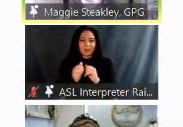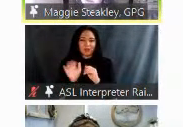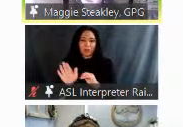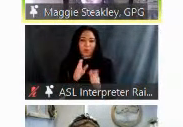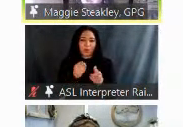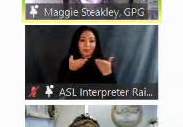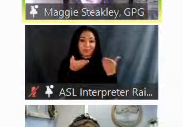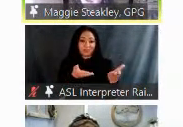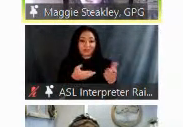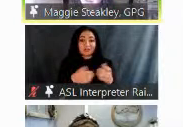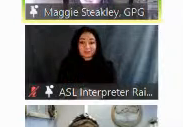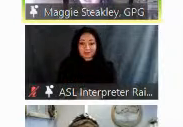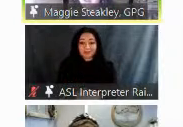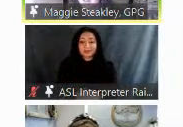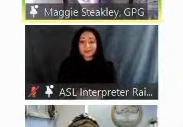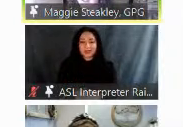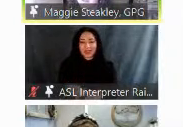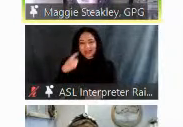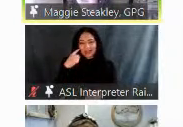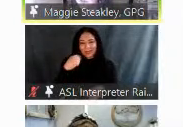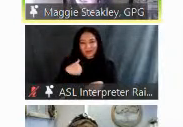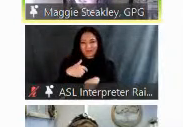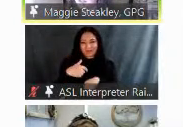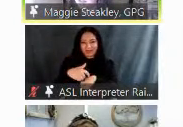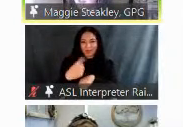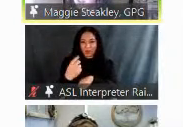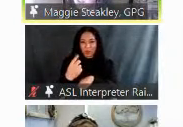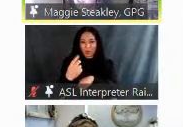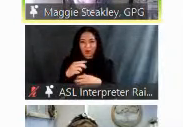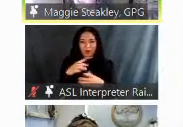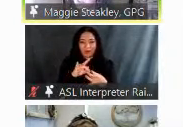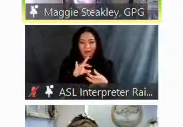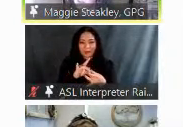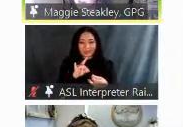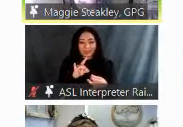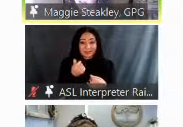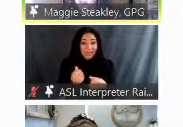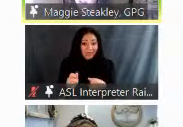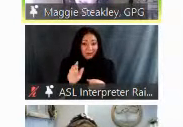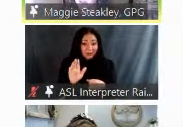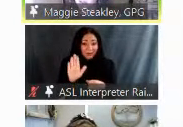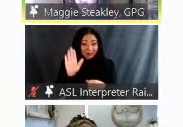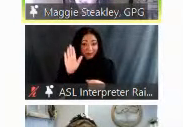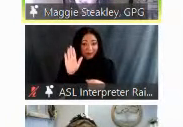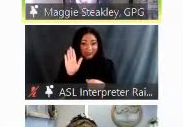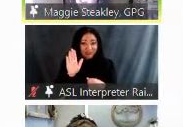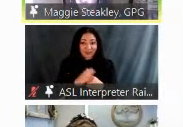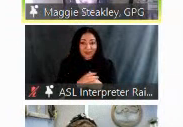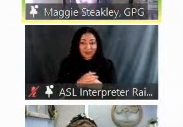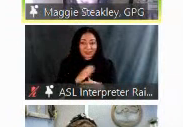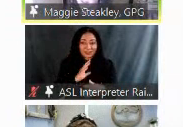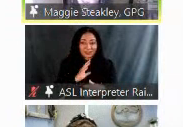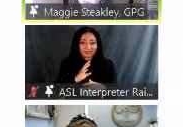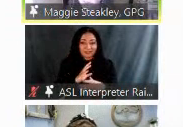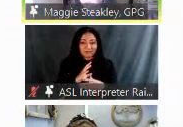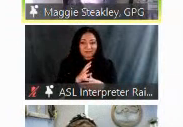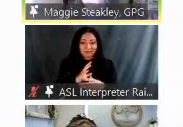Time for one more comment, I think. So I'll see if there's anyone else that would like to raise a hand and jump in here.